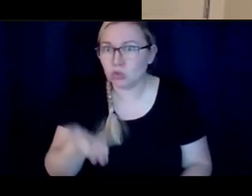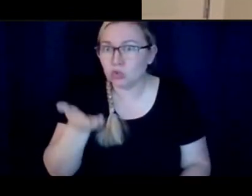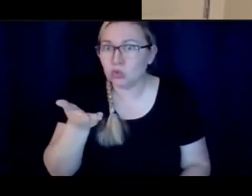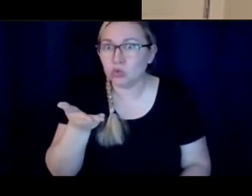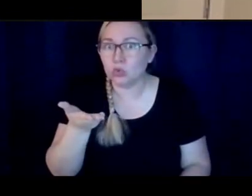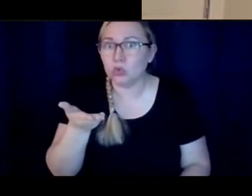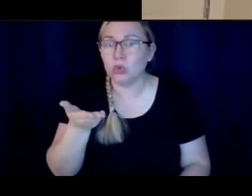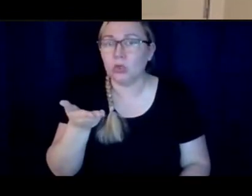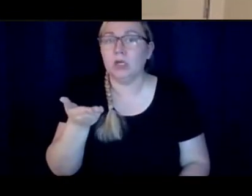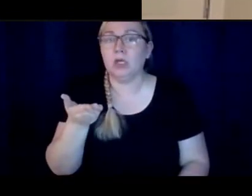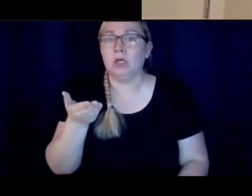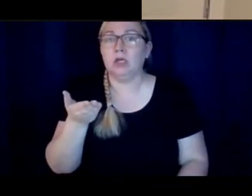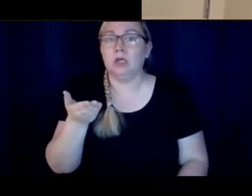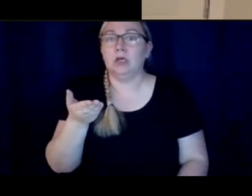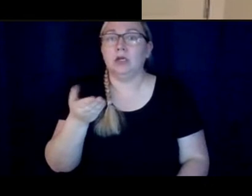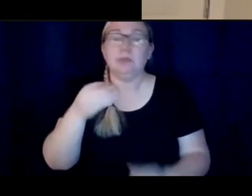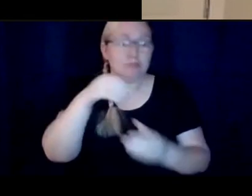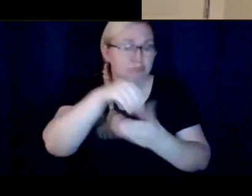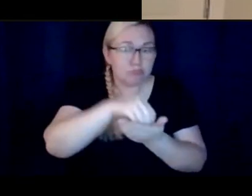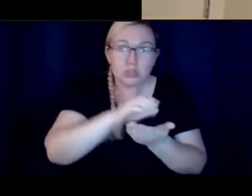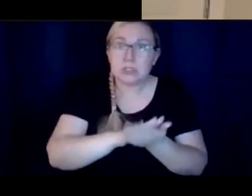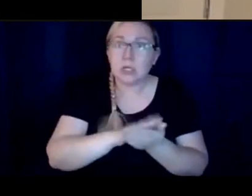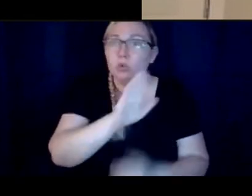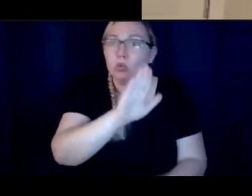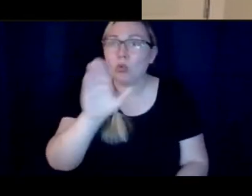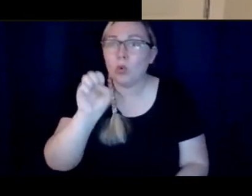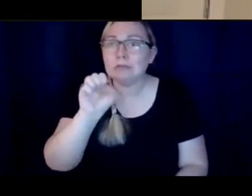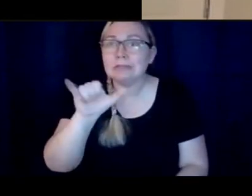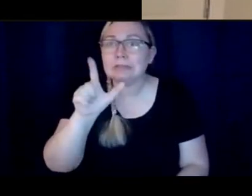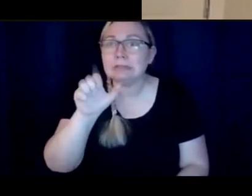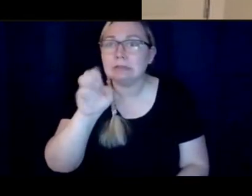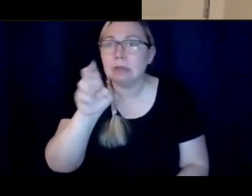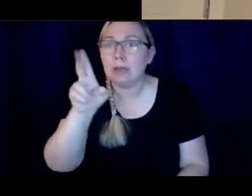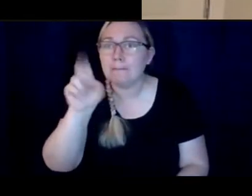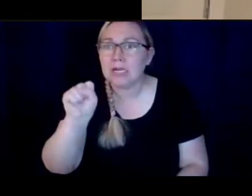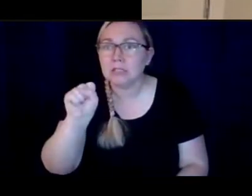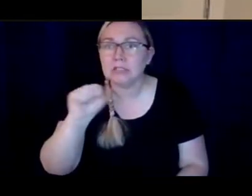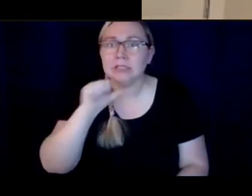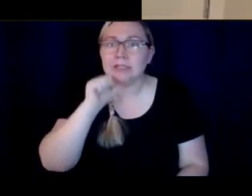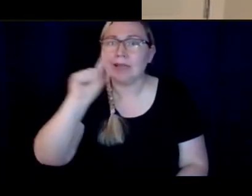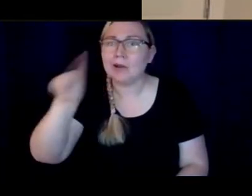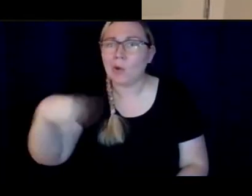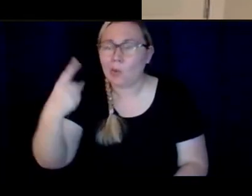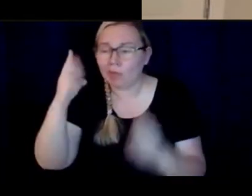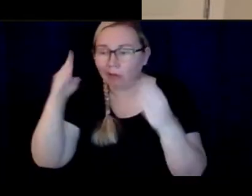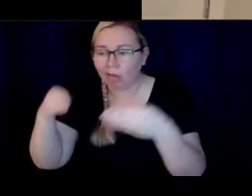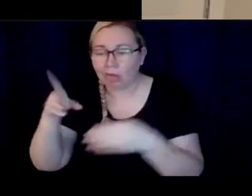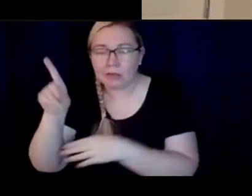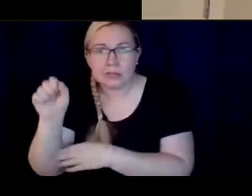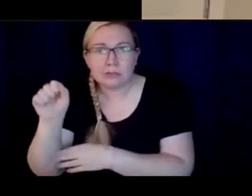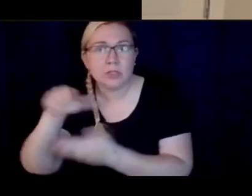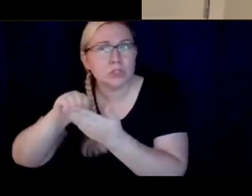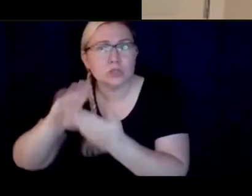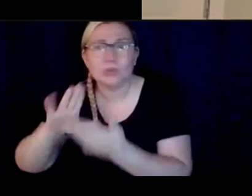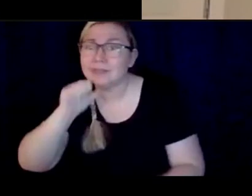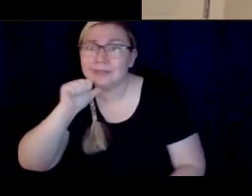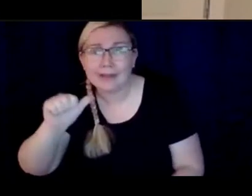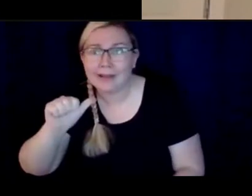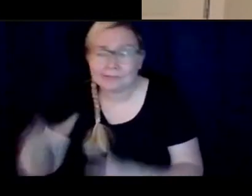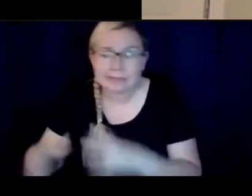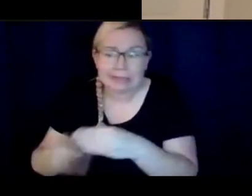put access notes in your syllabi. Don't make fun or disparage students who need extra